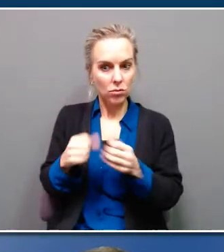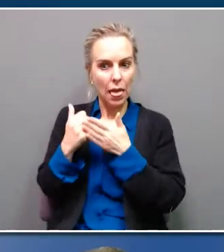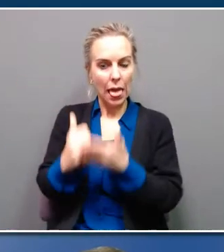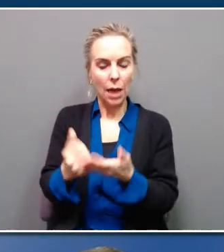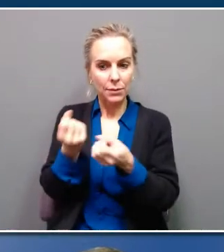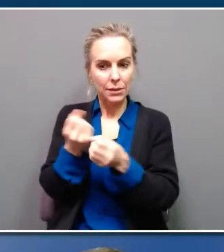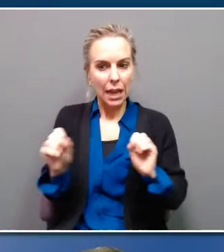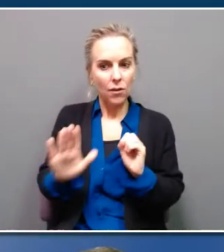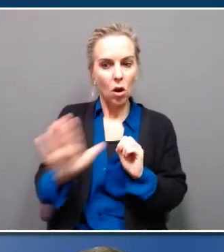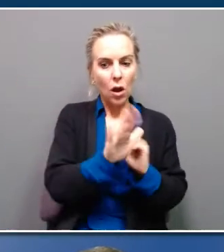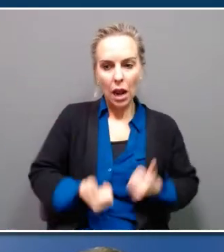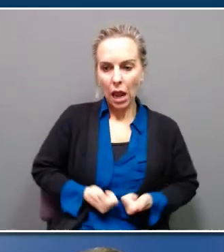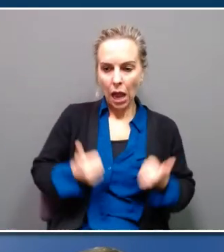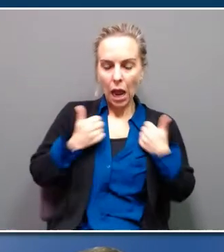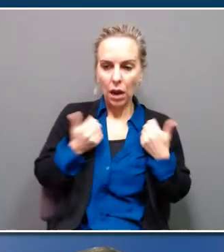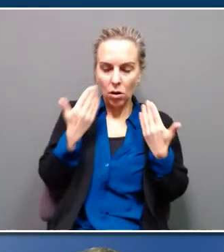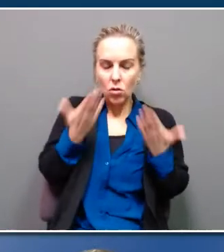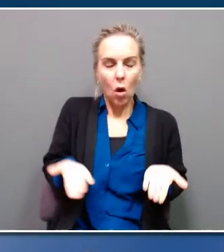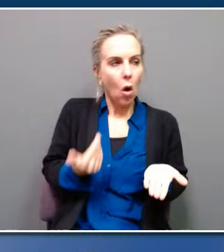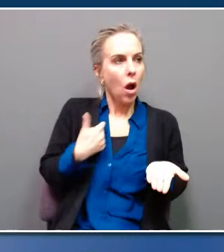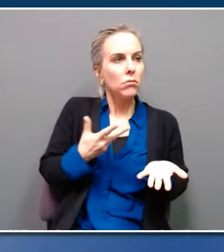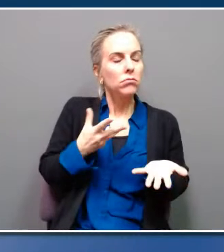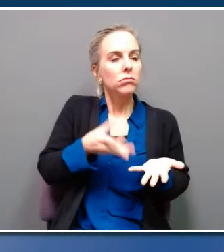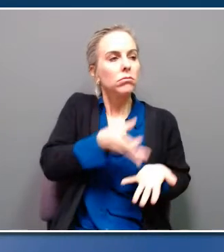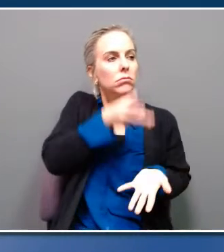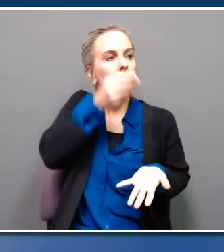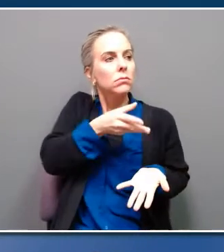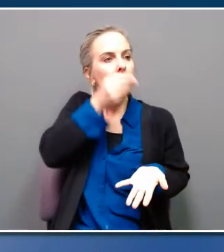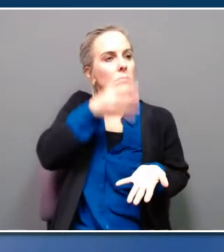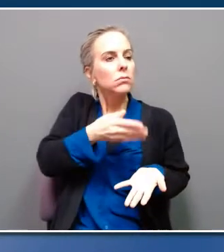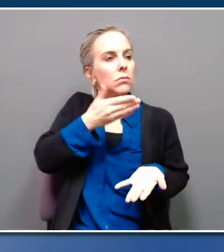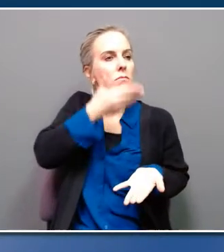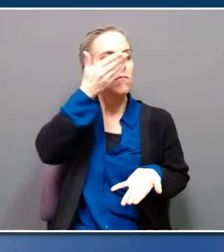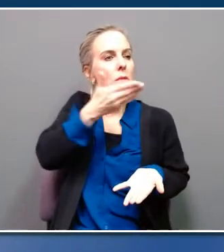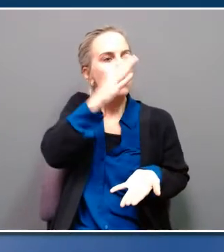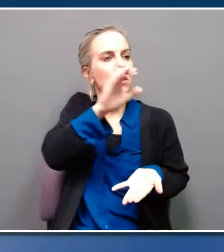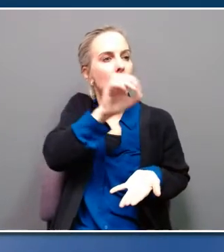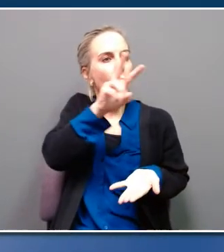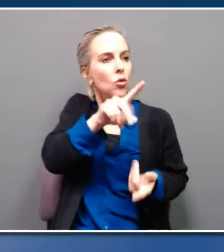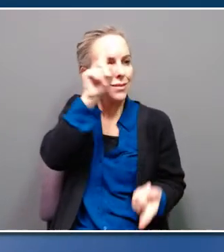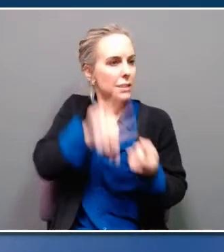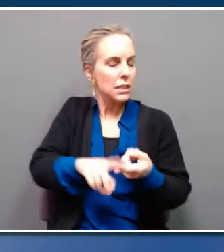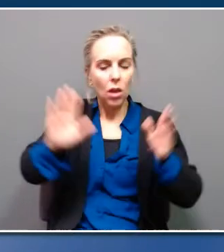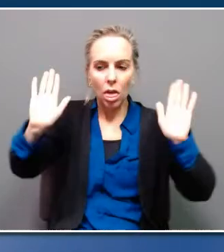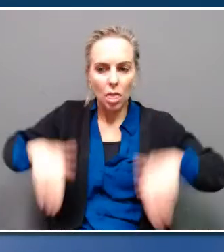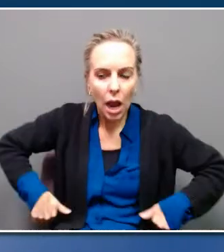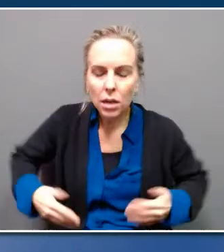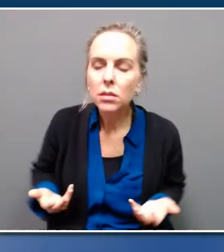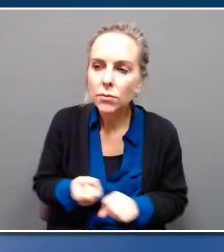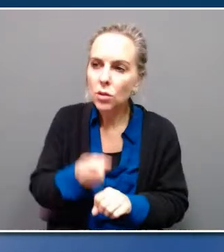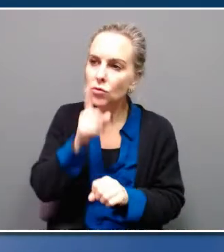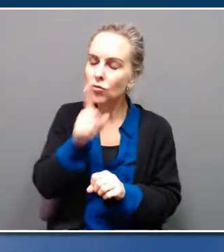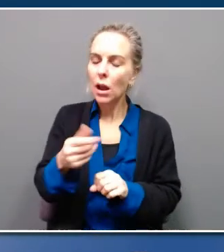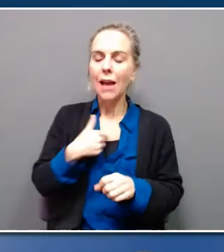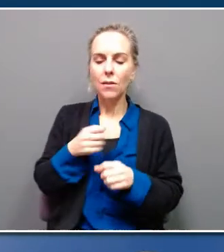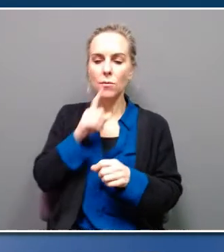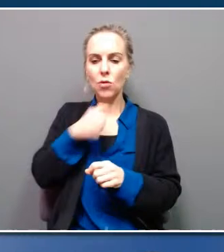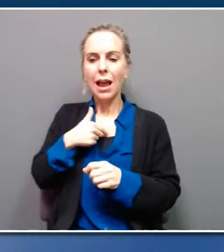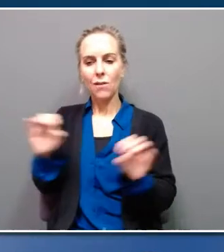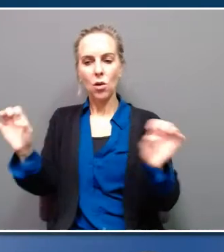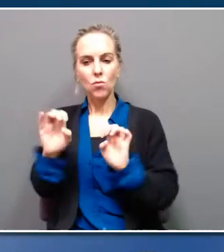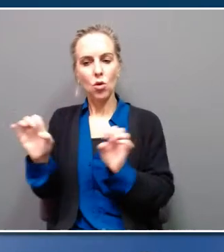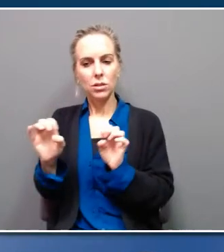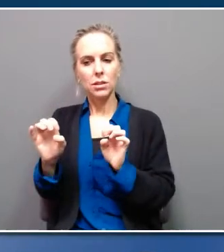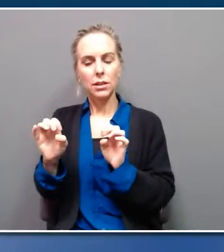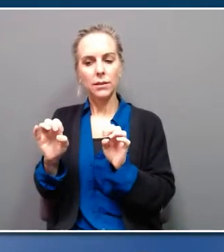know that you're being exposed to carbon monoxide oftentimes until it's too late. You need to create an emergency supply kit for your